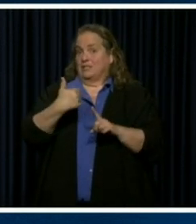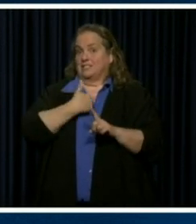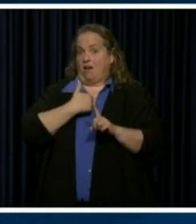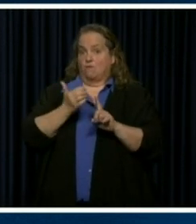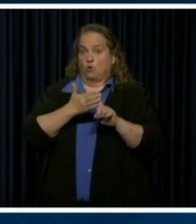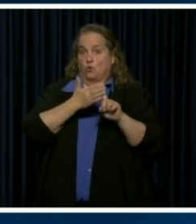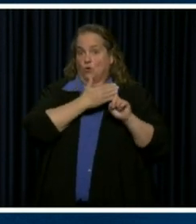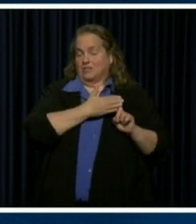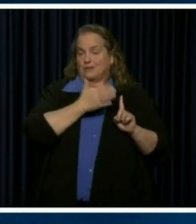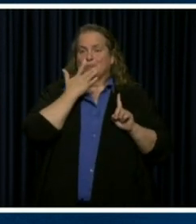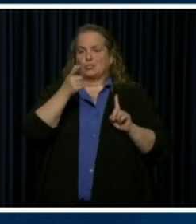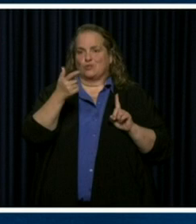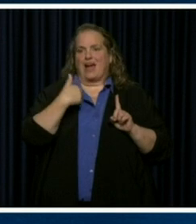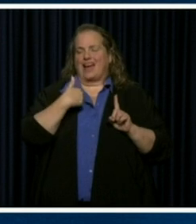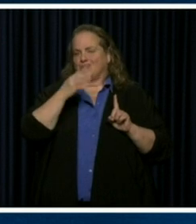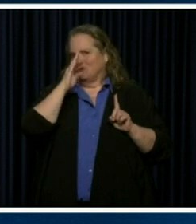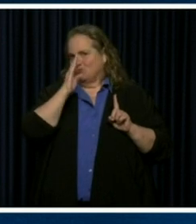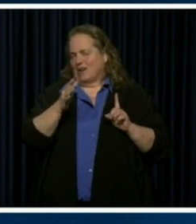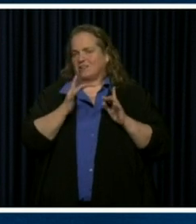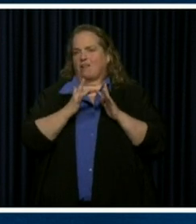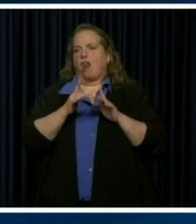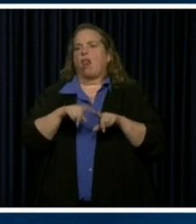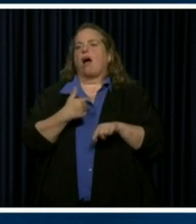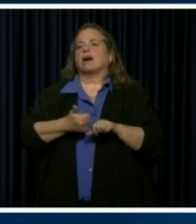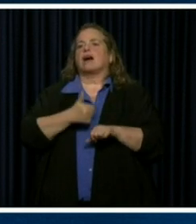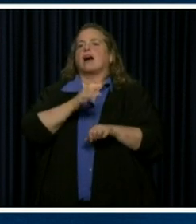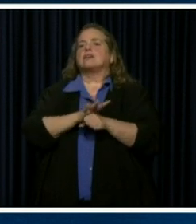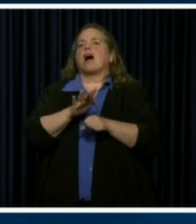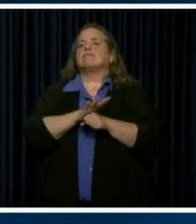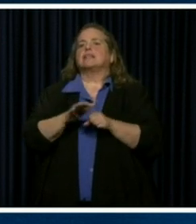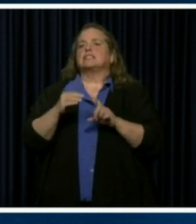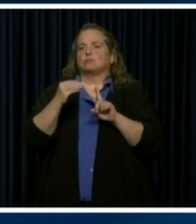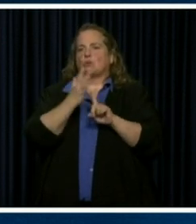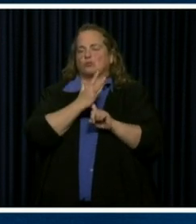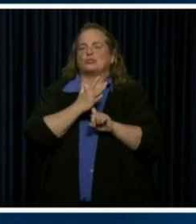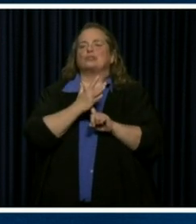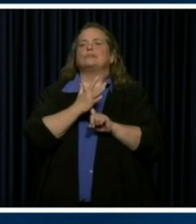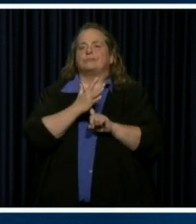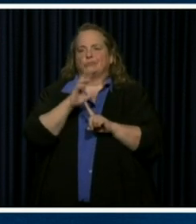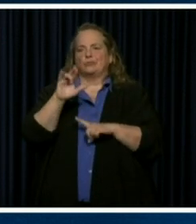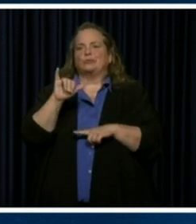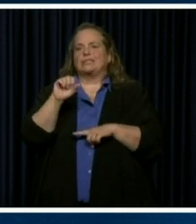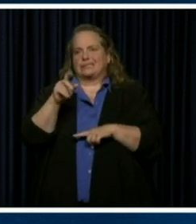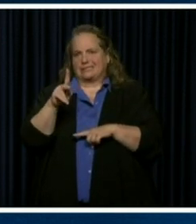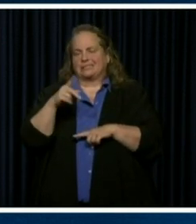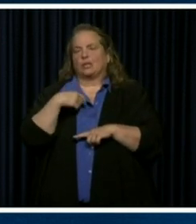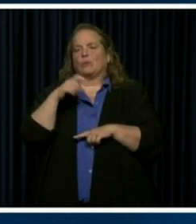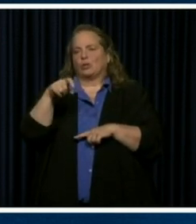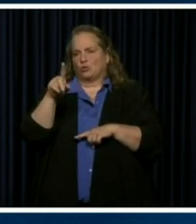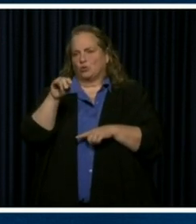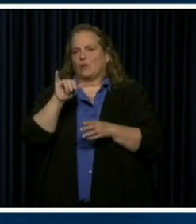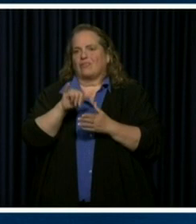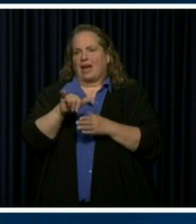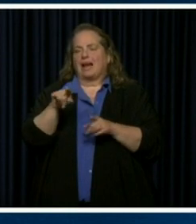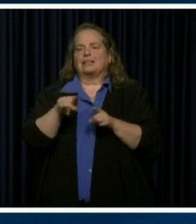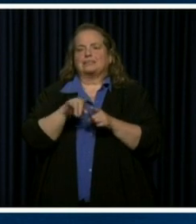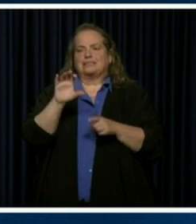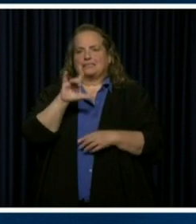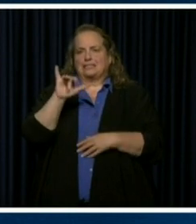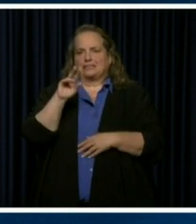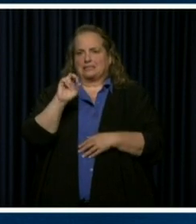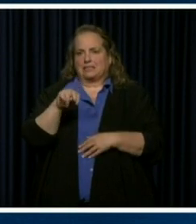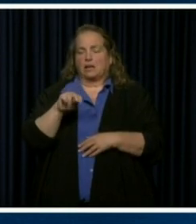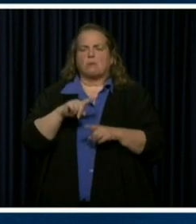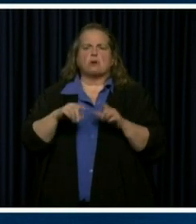self-quarantine. You had direct contact, long enough exposure, presents a risk. This is what we need you to do as a citizen. But you